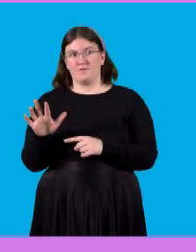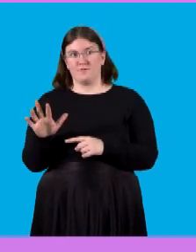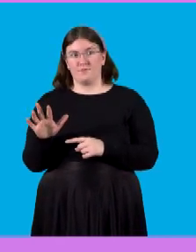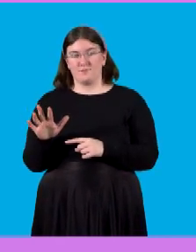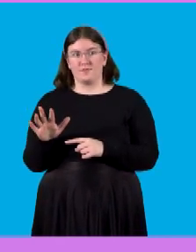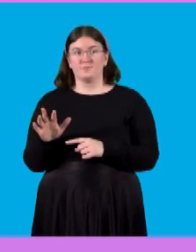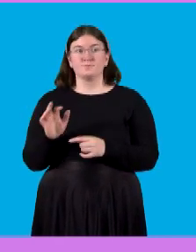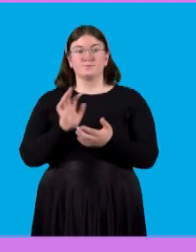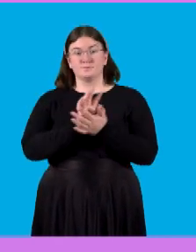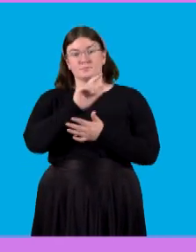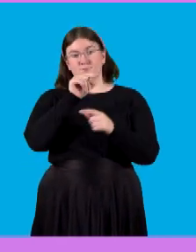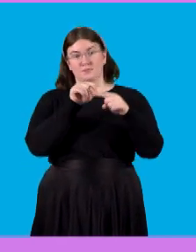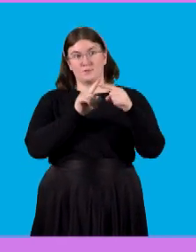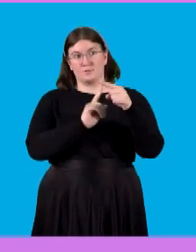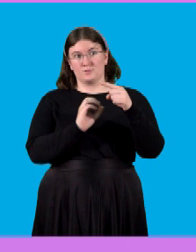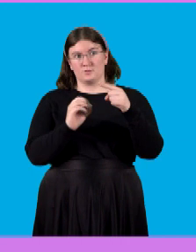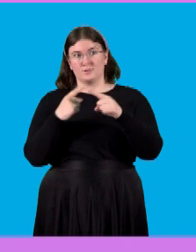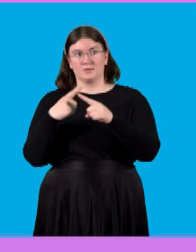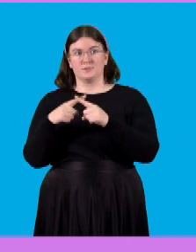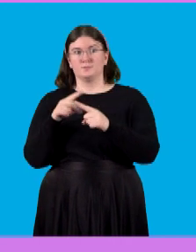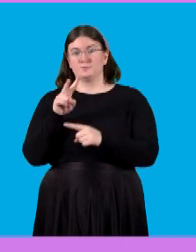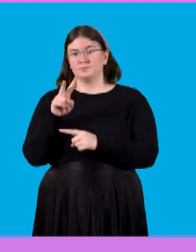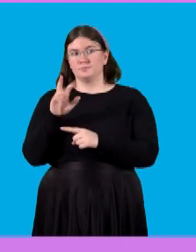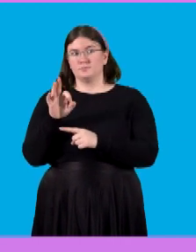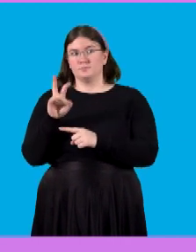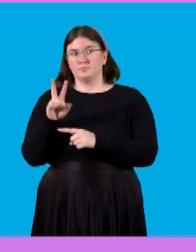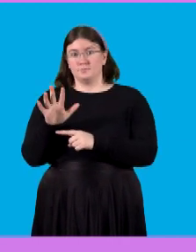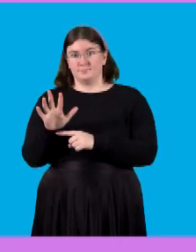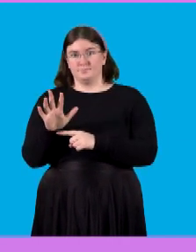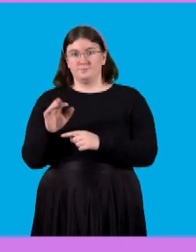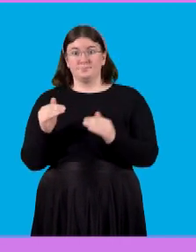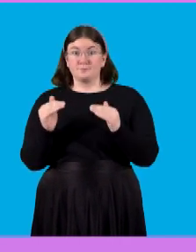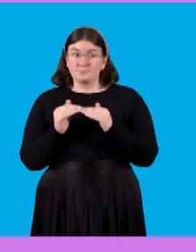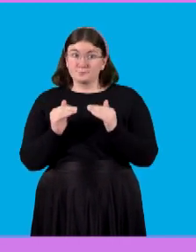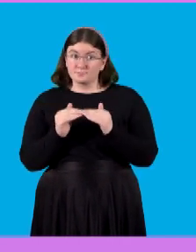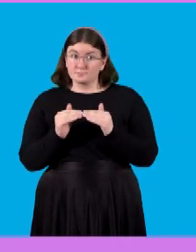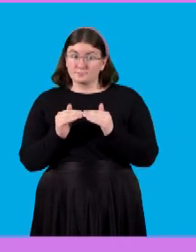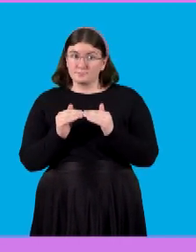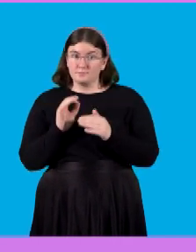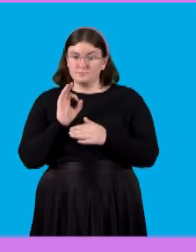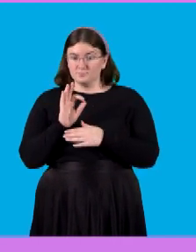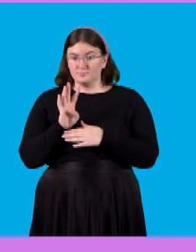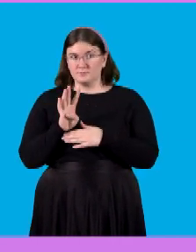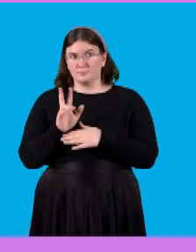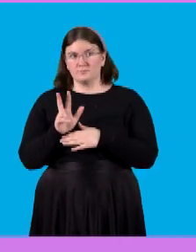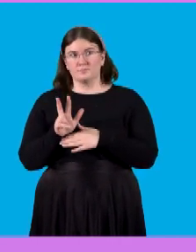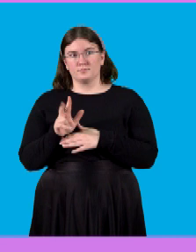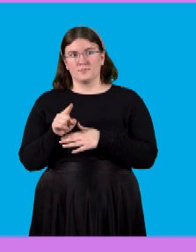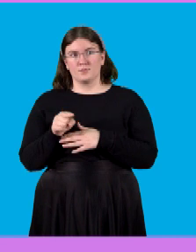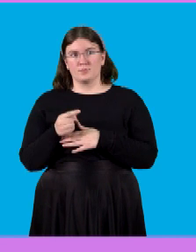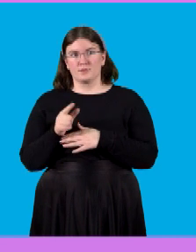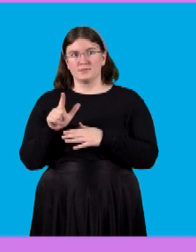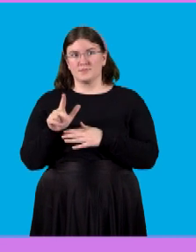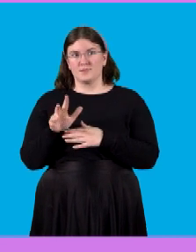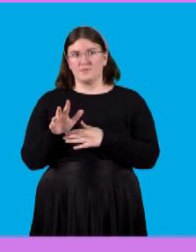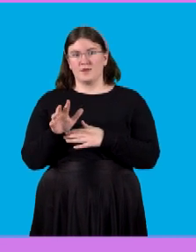of 348 Rand and 75 cents. So this is our VAT amount.